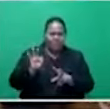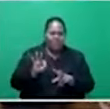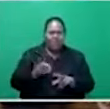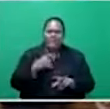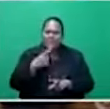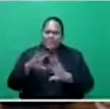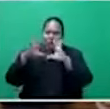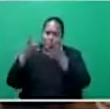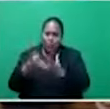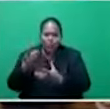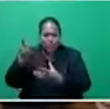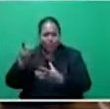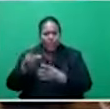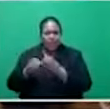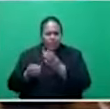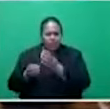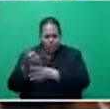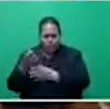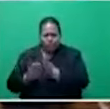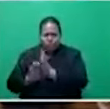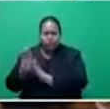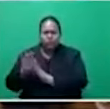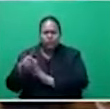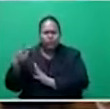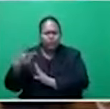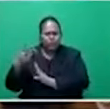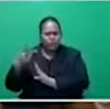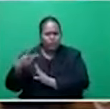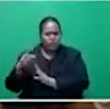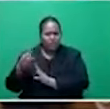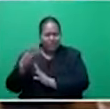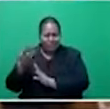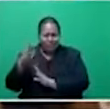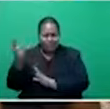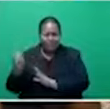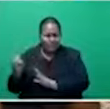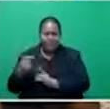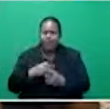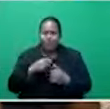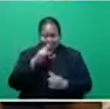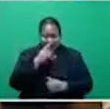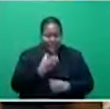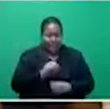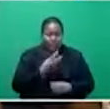can't have 12% growth rate. We're starting off from a lower base. Basic again.